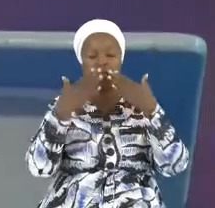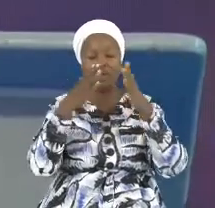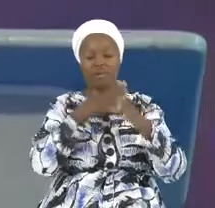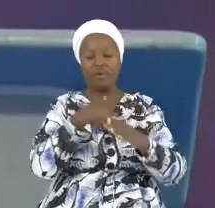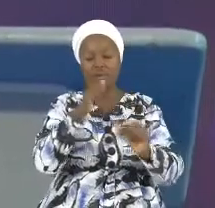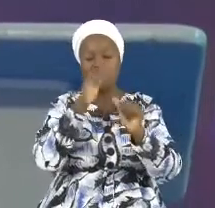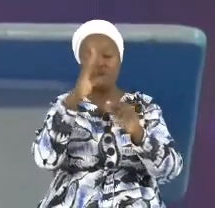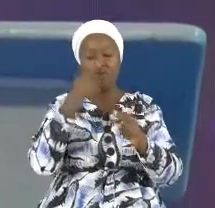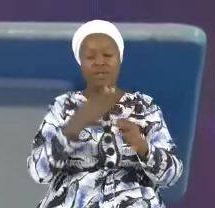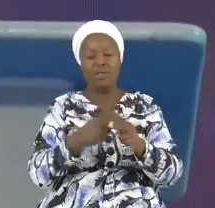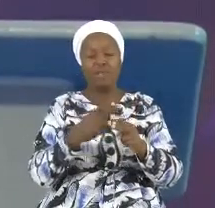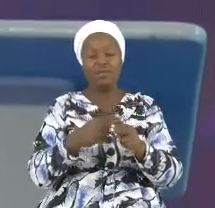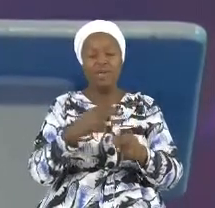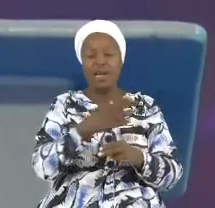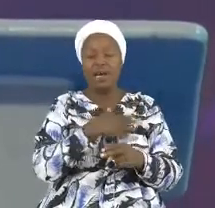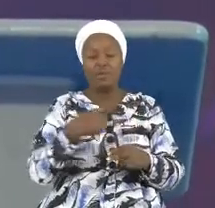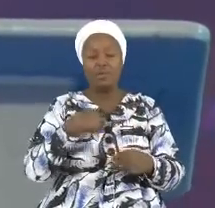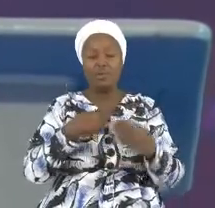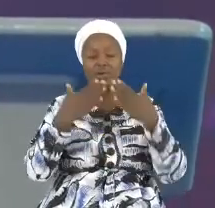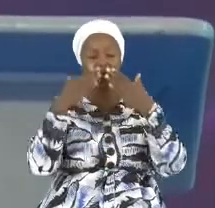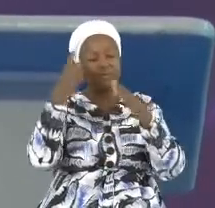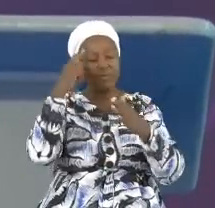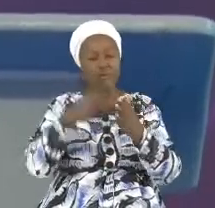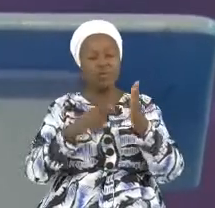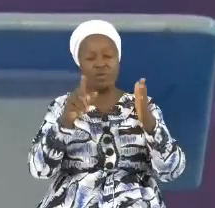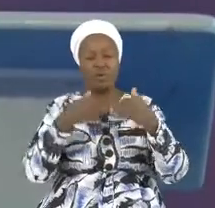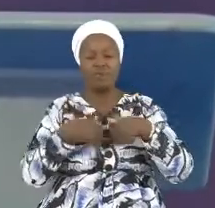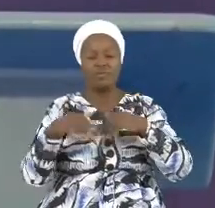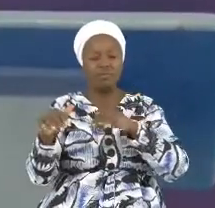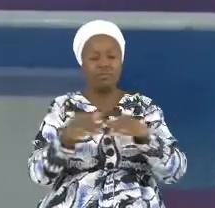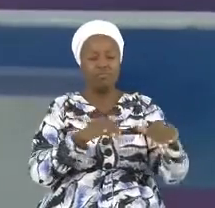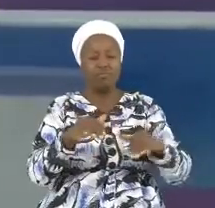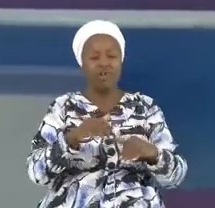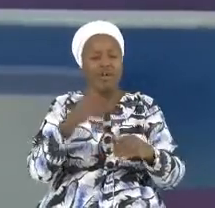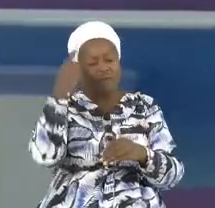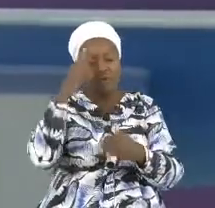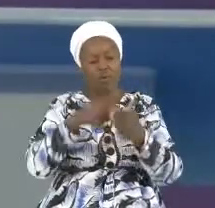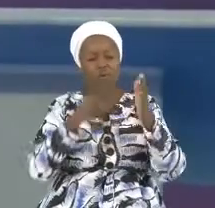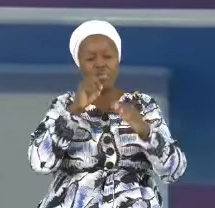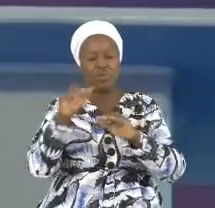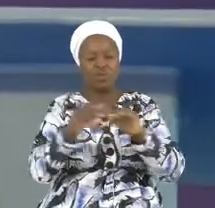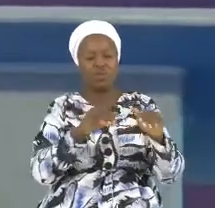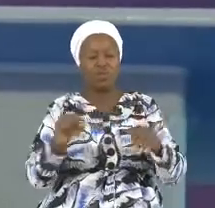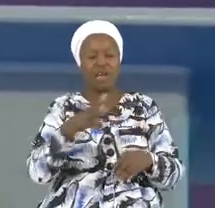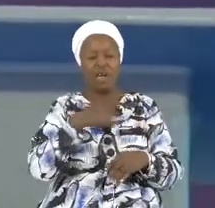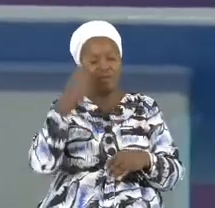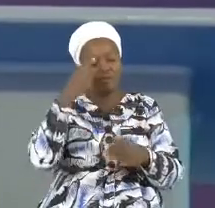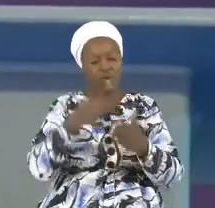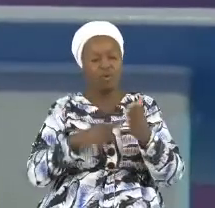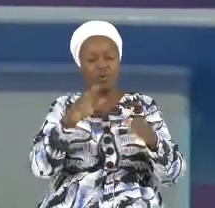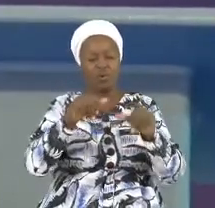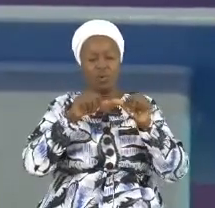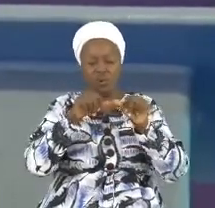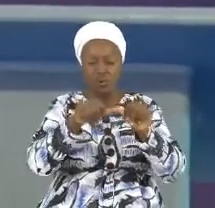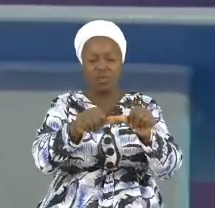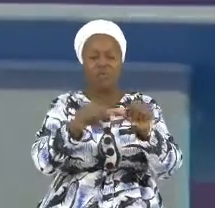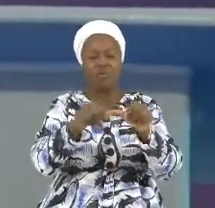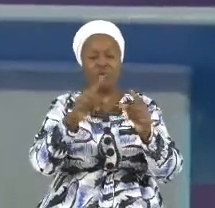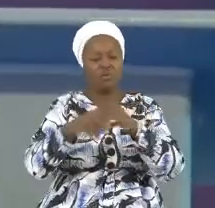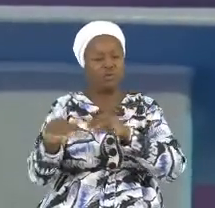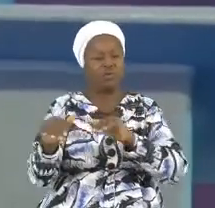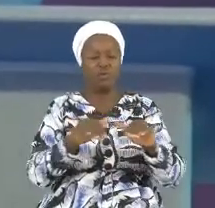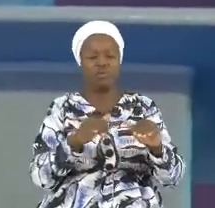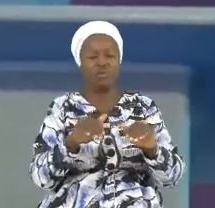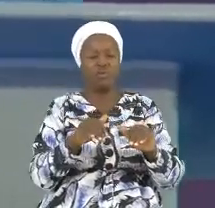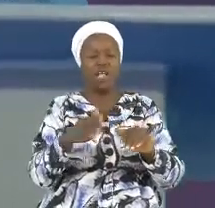We thank you for what you have done, for what you are doing, and for what you continue to do. And Lord,